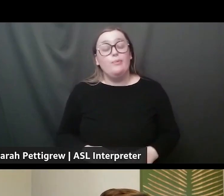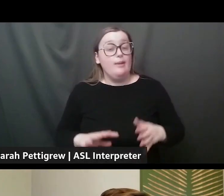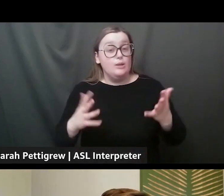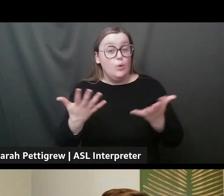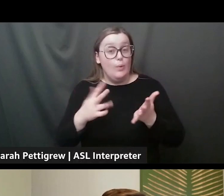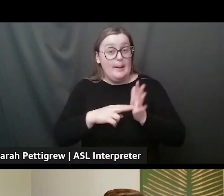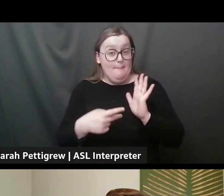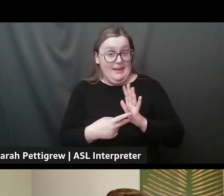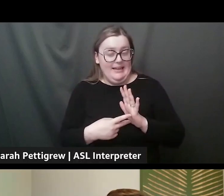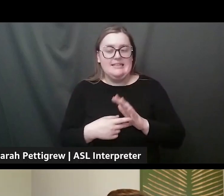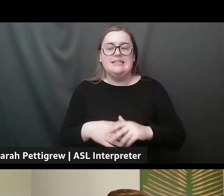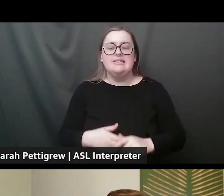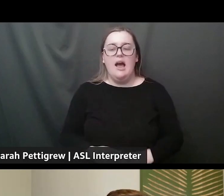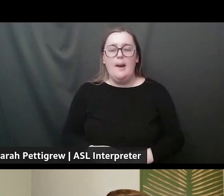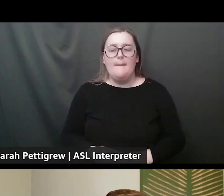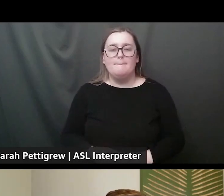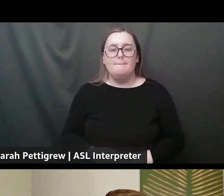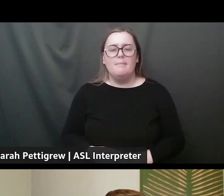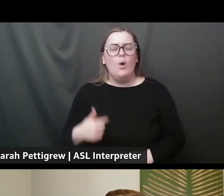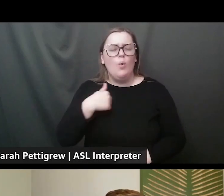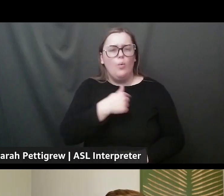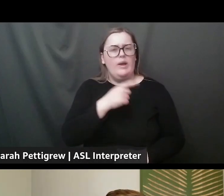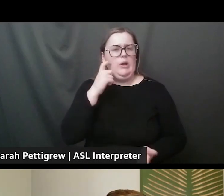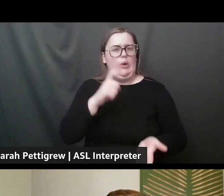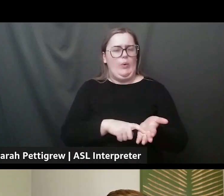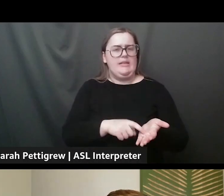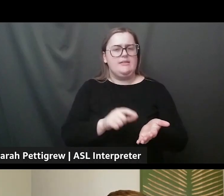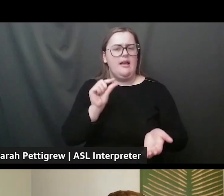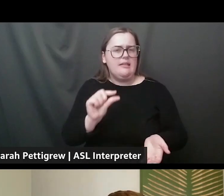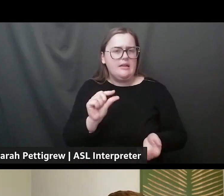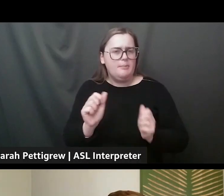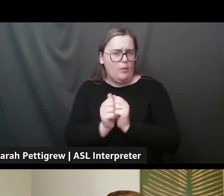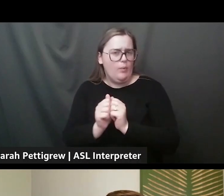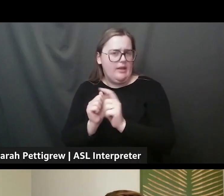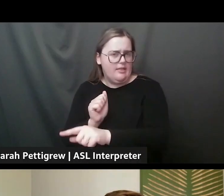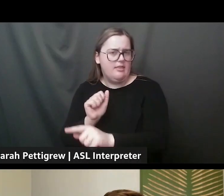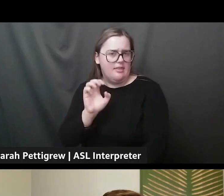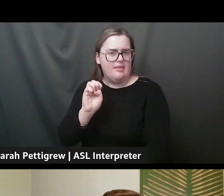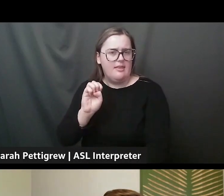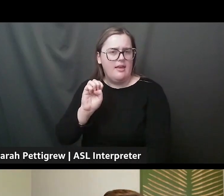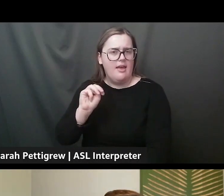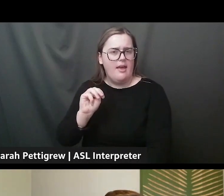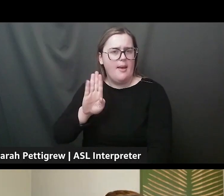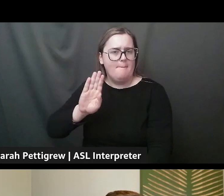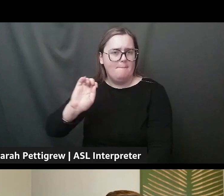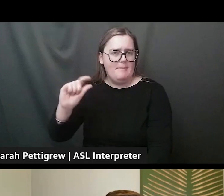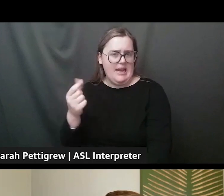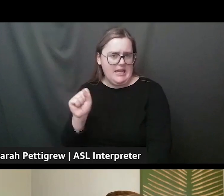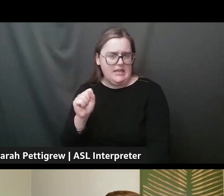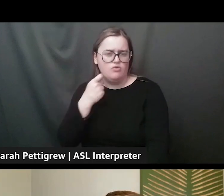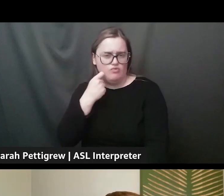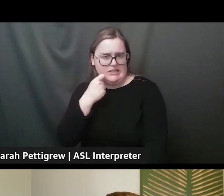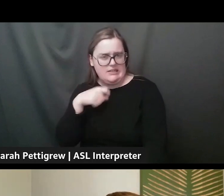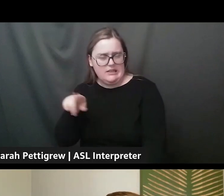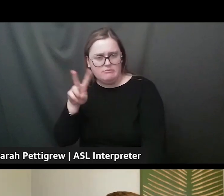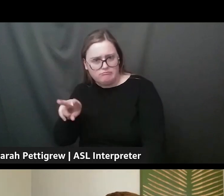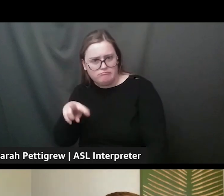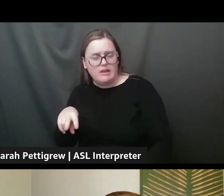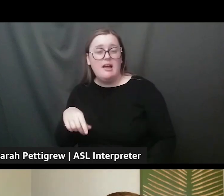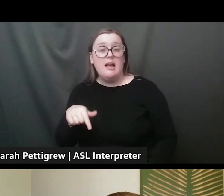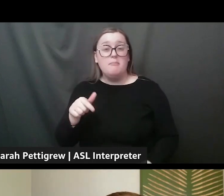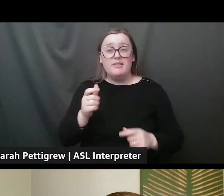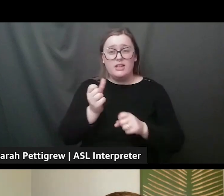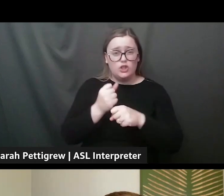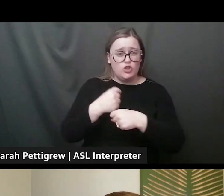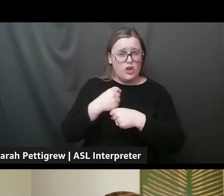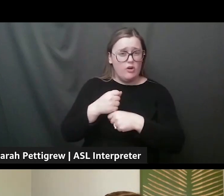it turns out, and we saw this a little bit with the the embeddings that we were just looking at. These generative large language models are very good